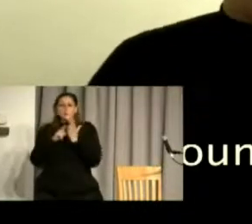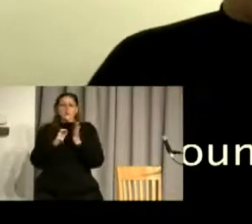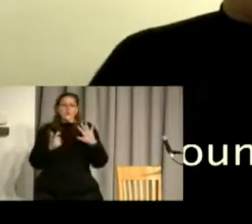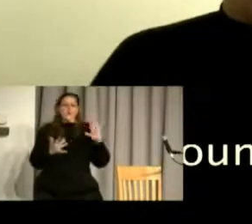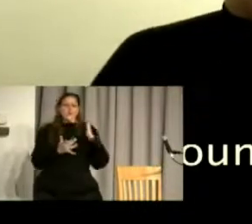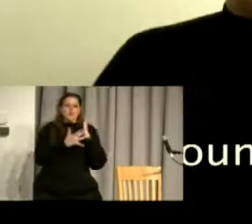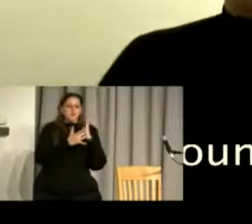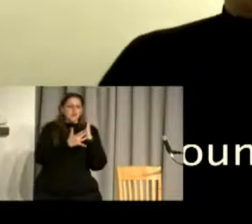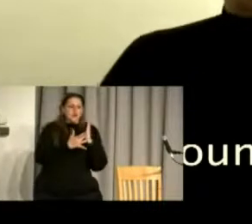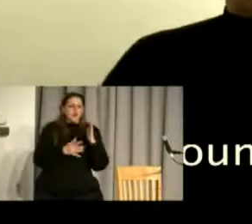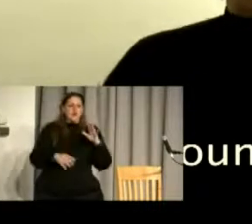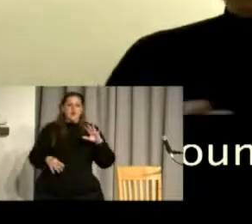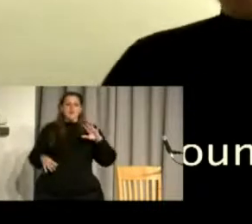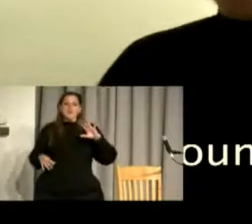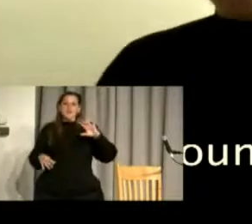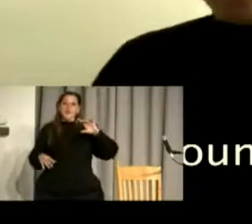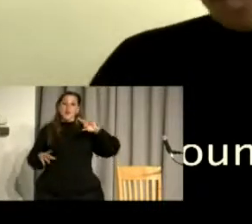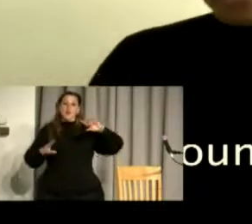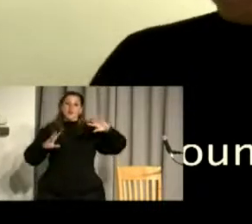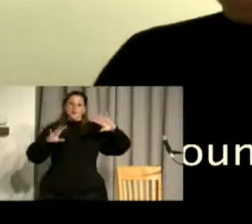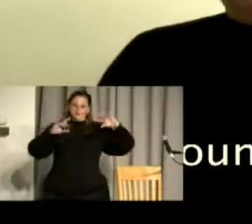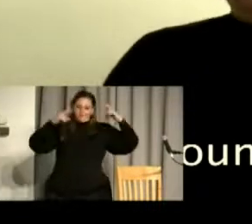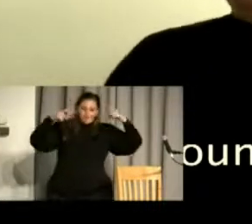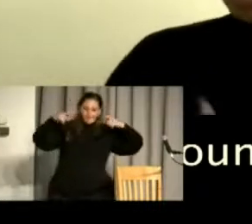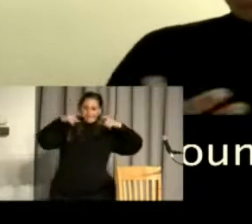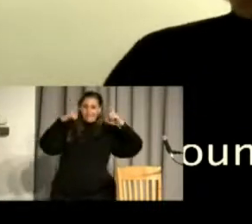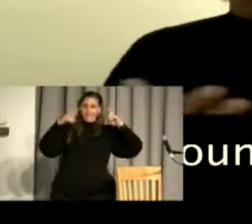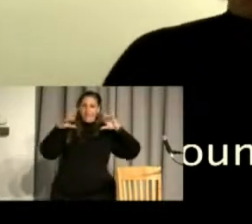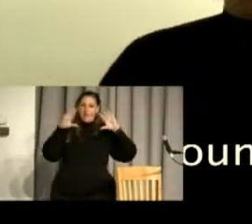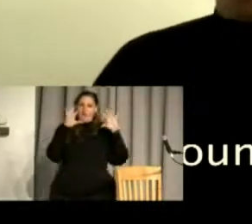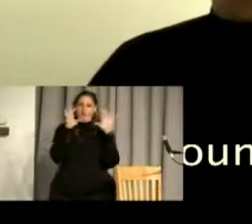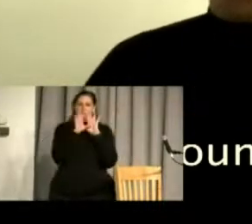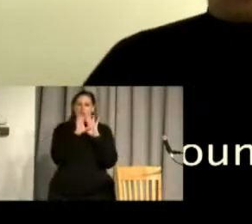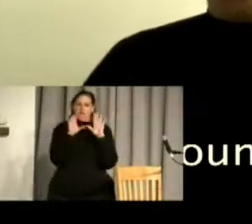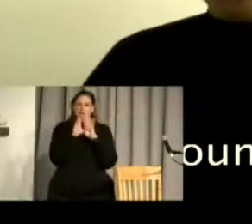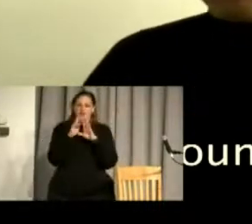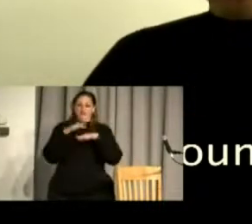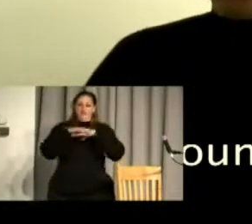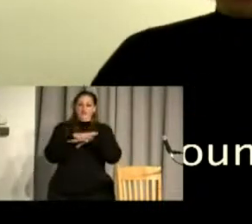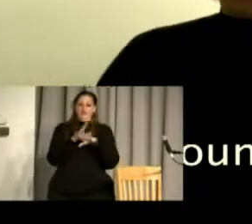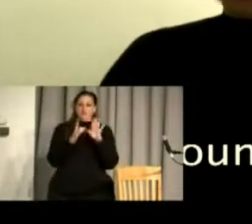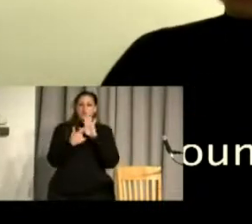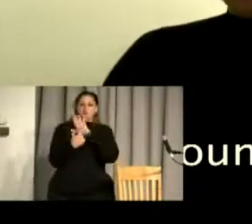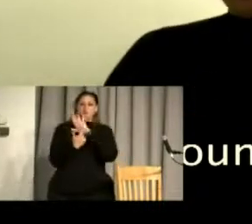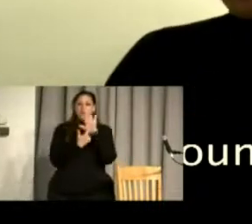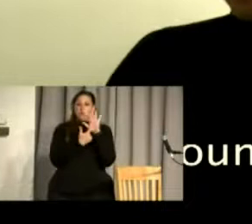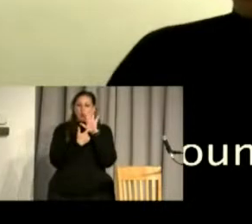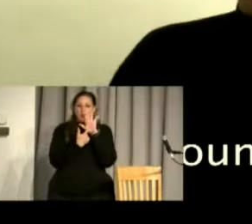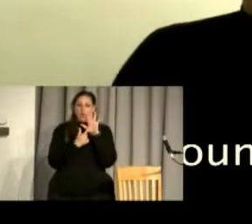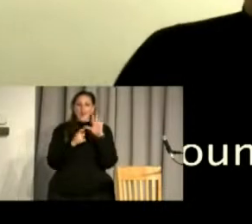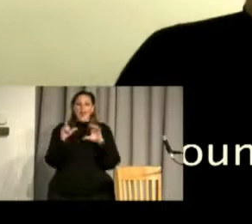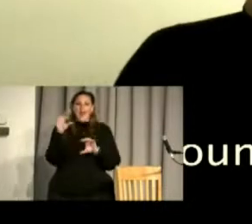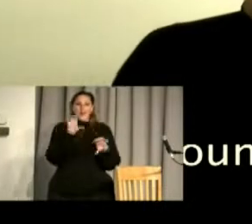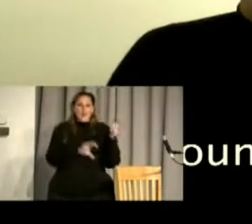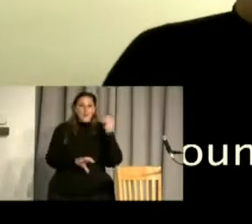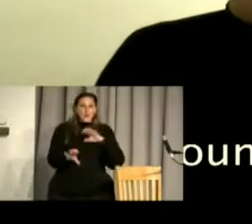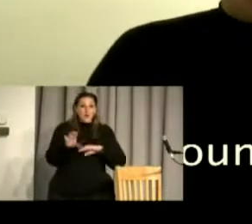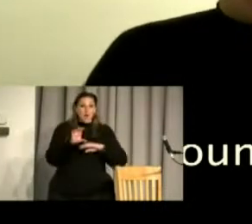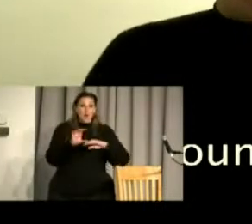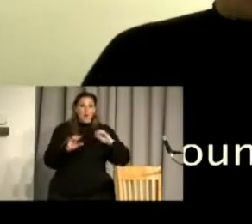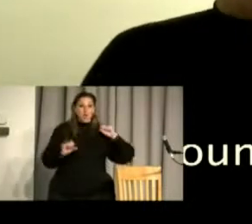fluid dynamic simulation and something called optical gas imaging, in order to render invisible chemical